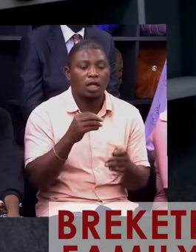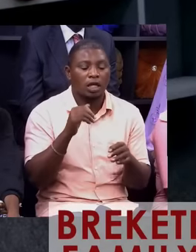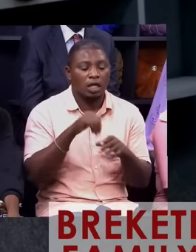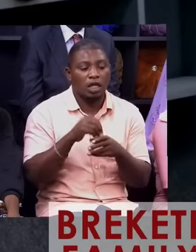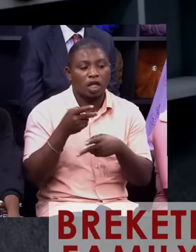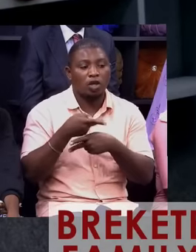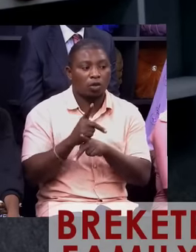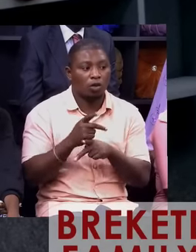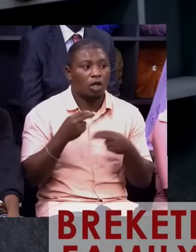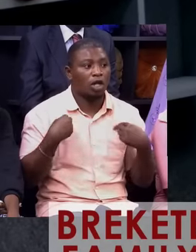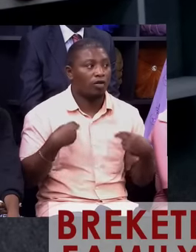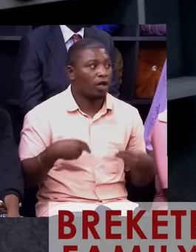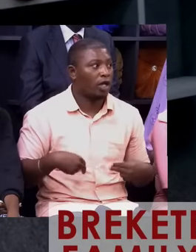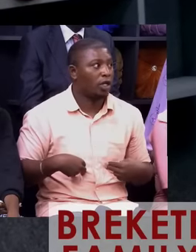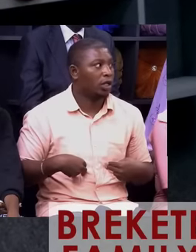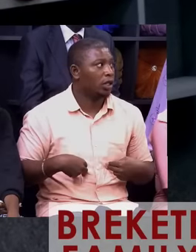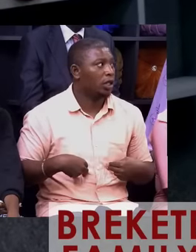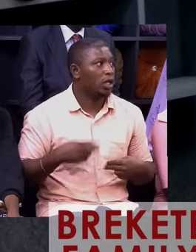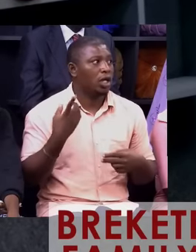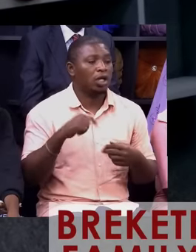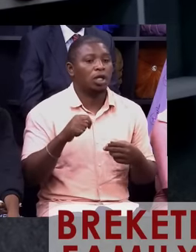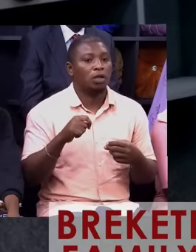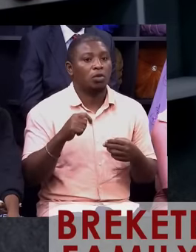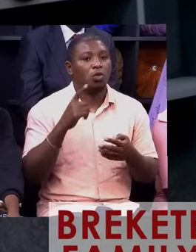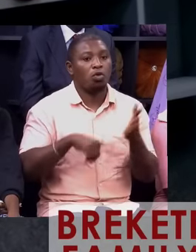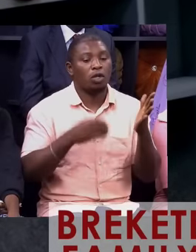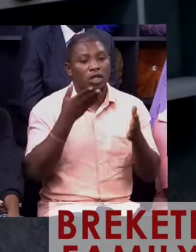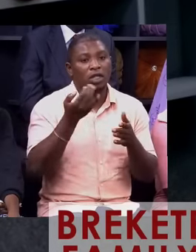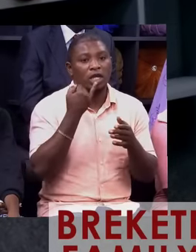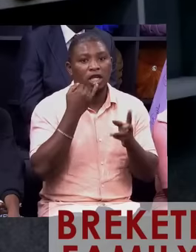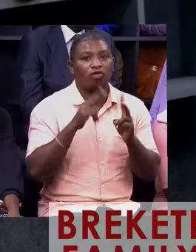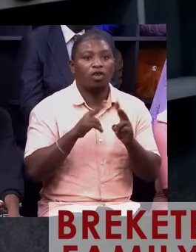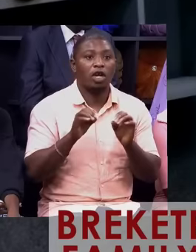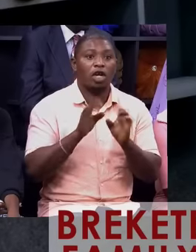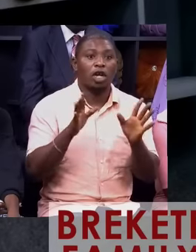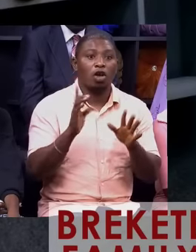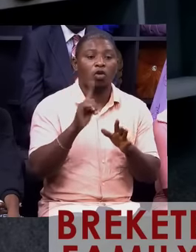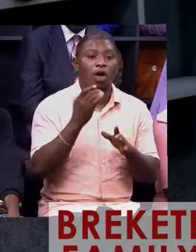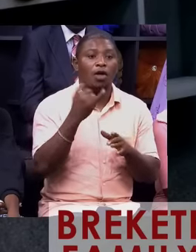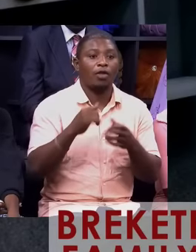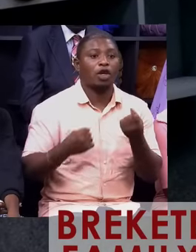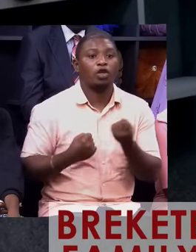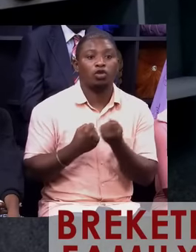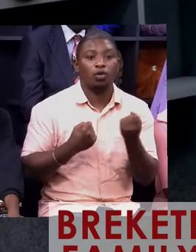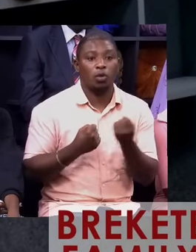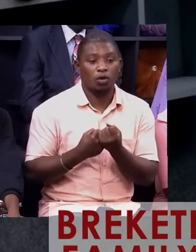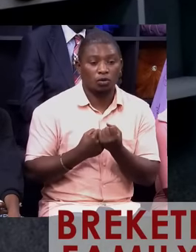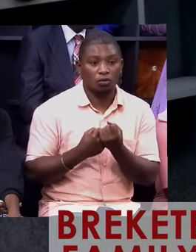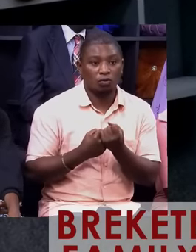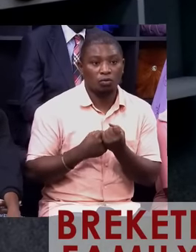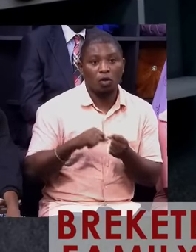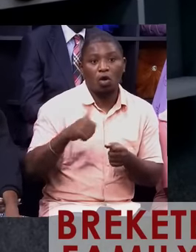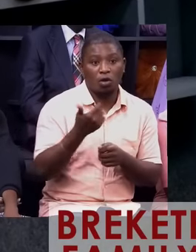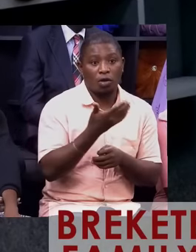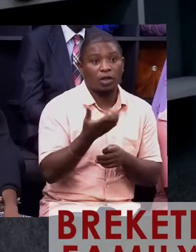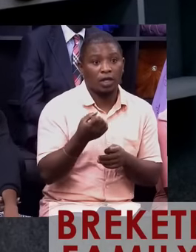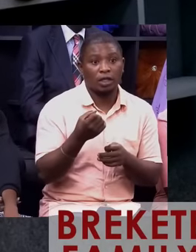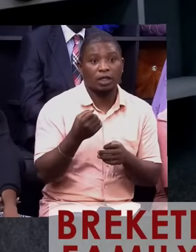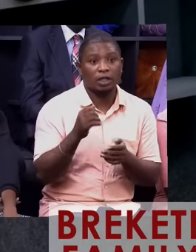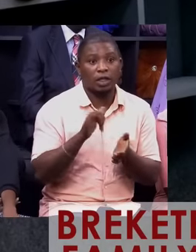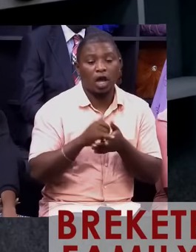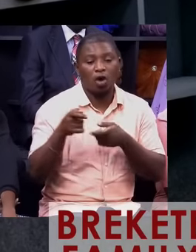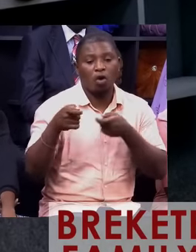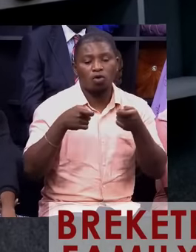reproductive Health the package is very clear where they support contraceptives and the rest of the thing that